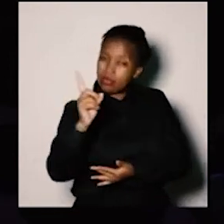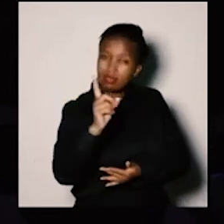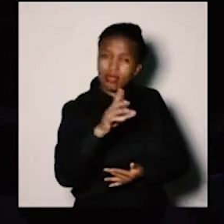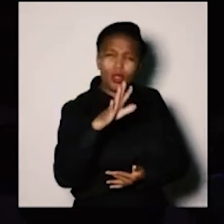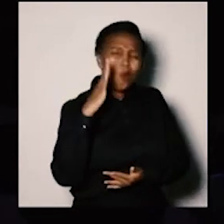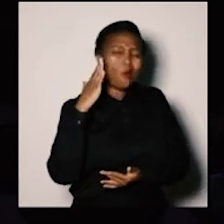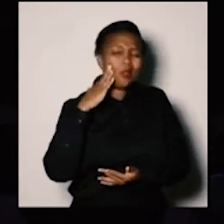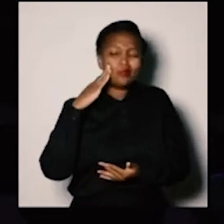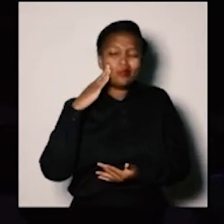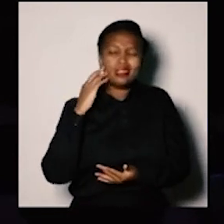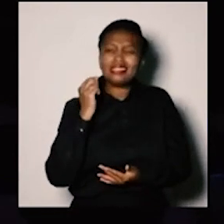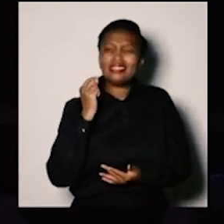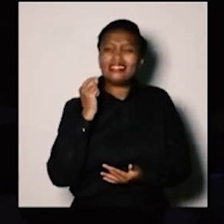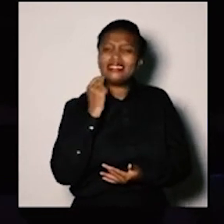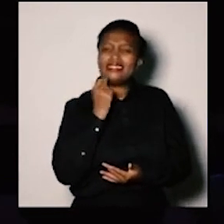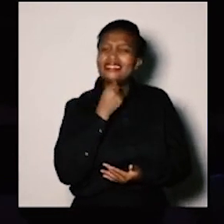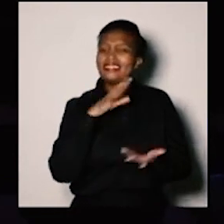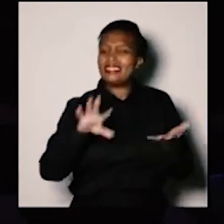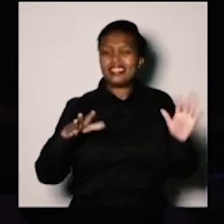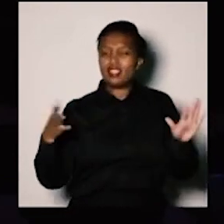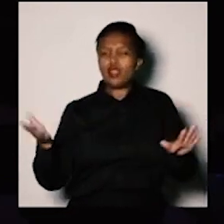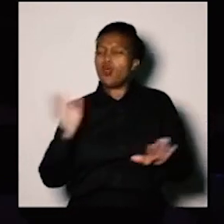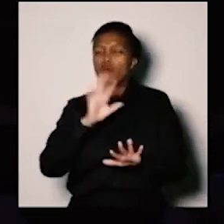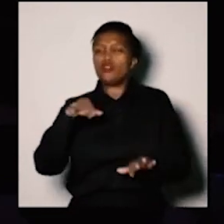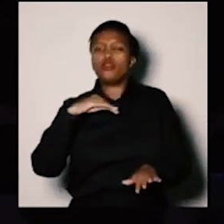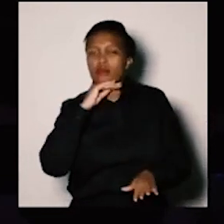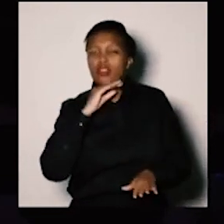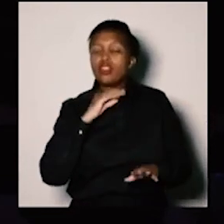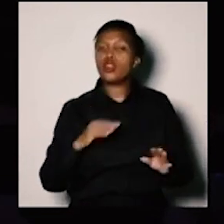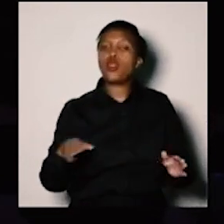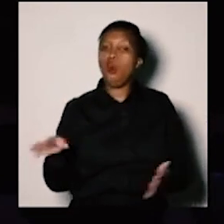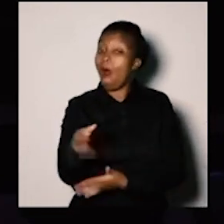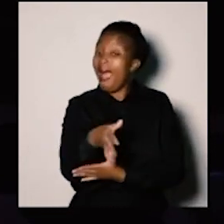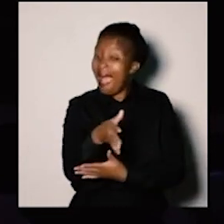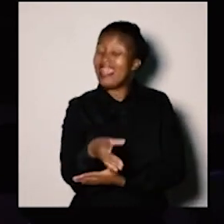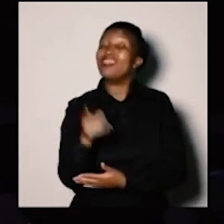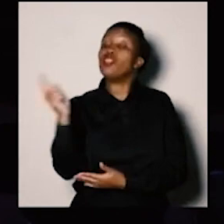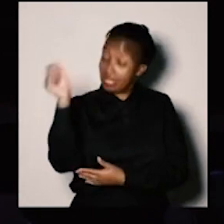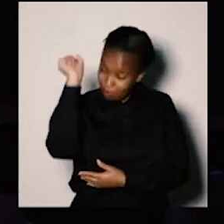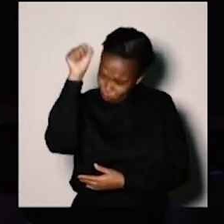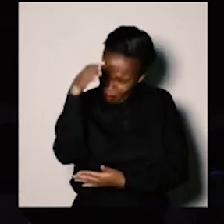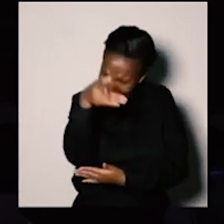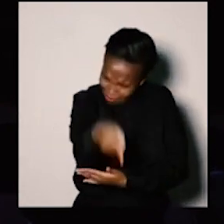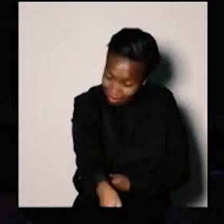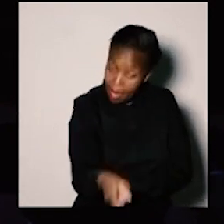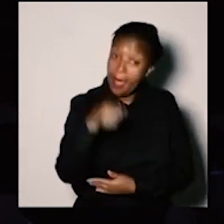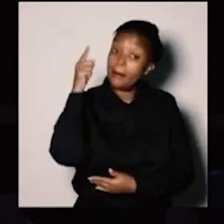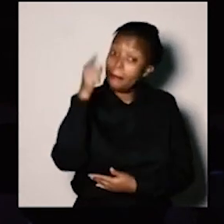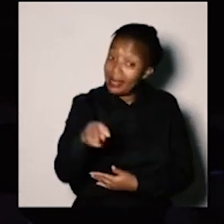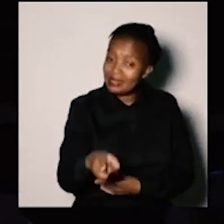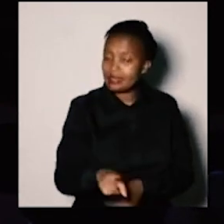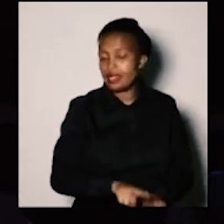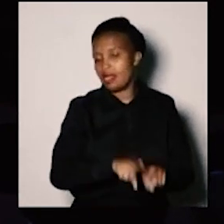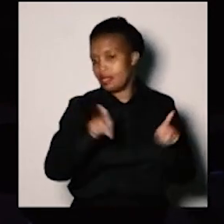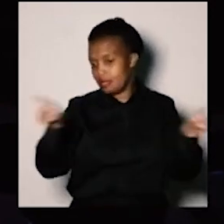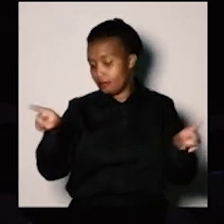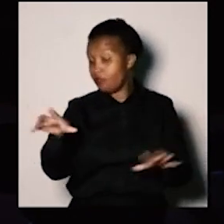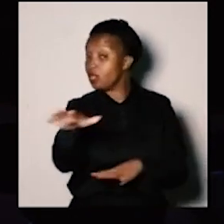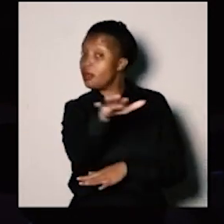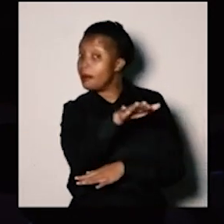say you are dead, we don't mean how salite. You are still there, but in another place.